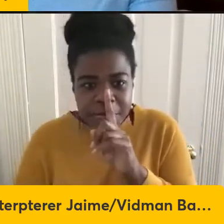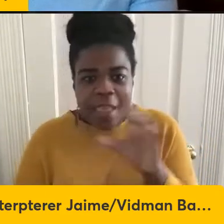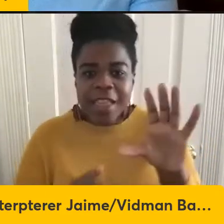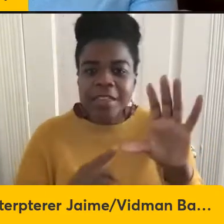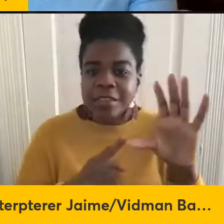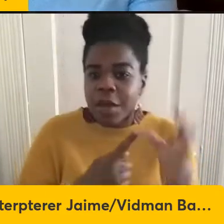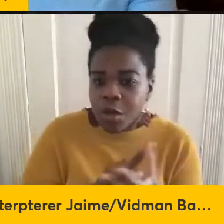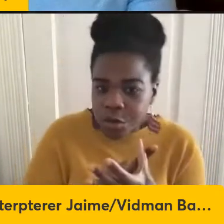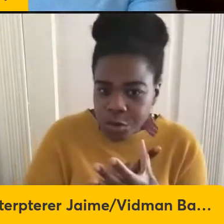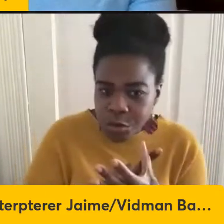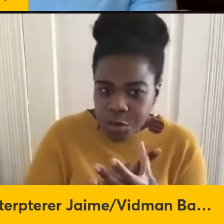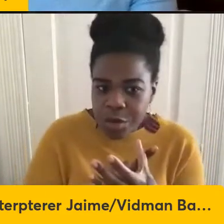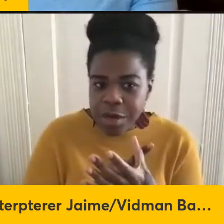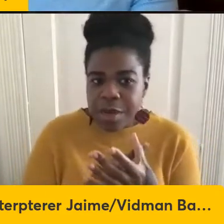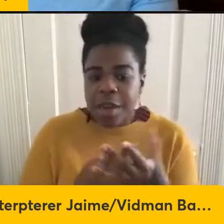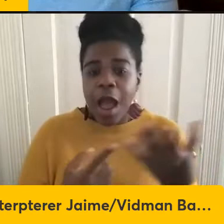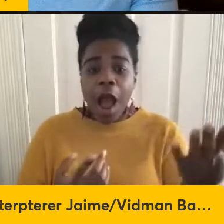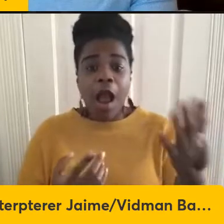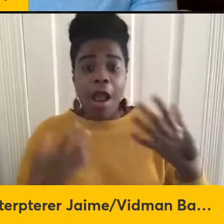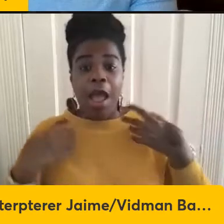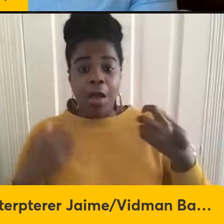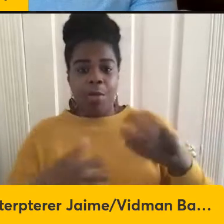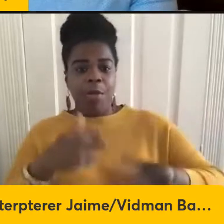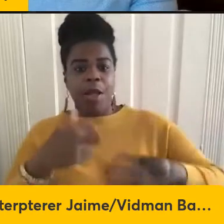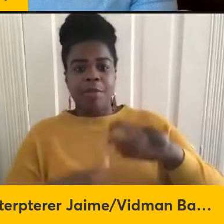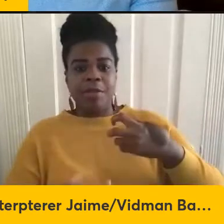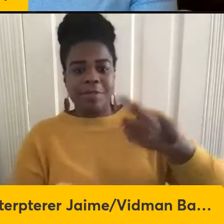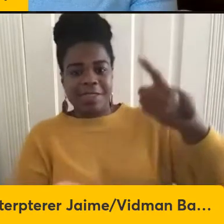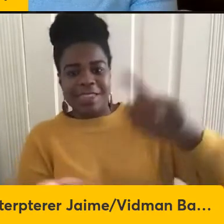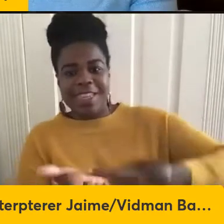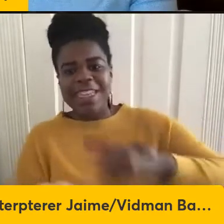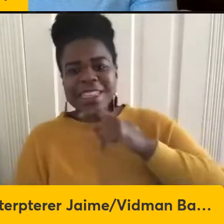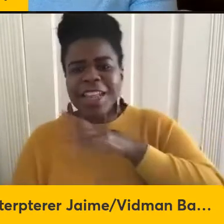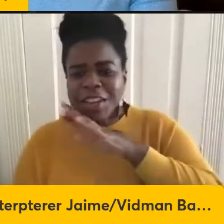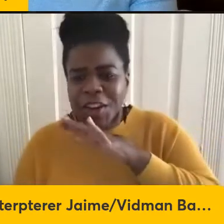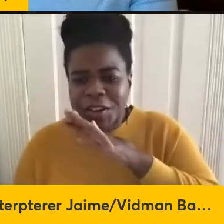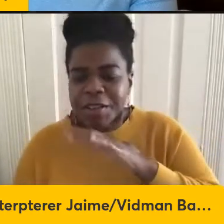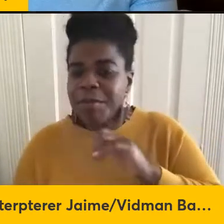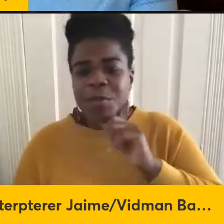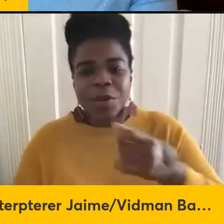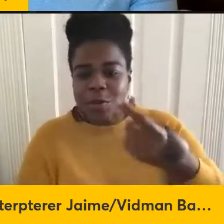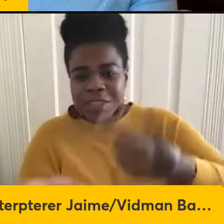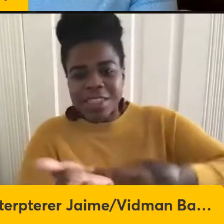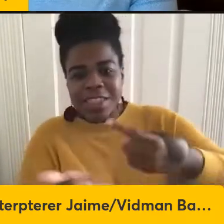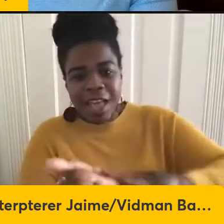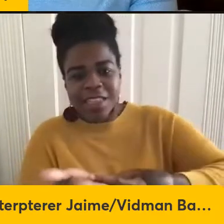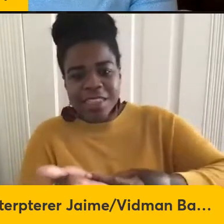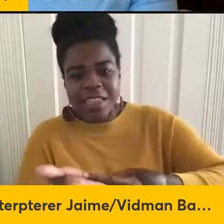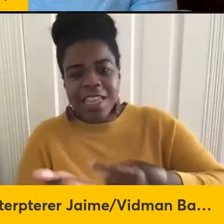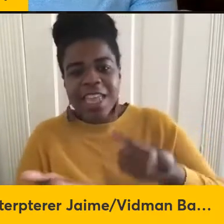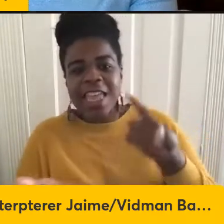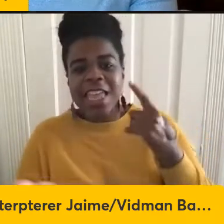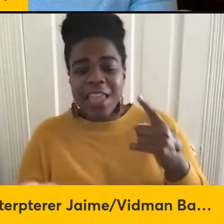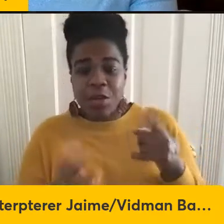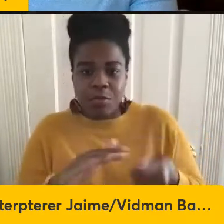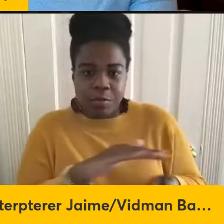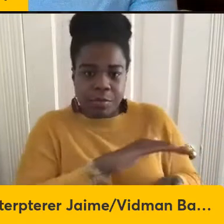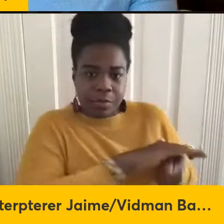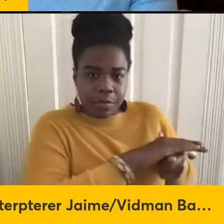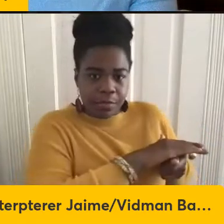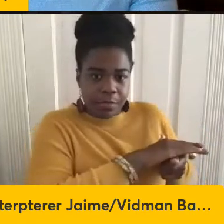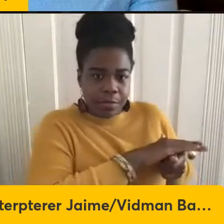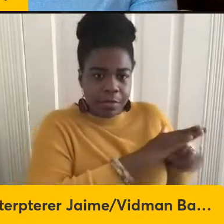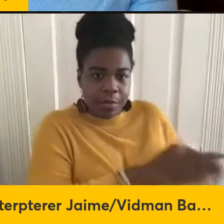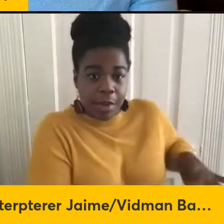don't air our health linen. It's not dirty linen, but we don't talk about it. It's very much the kind of thing that you hide it in my